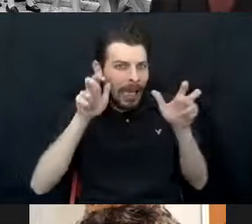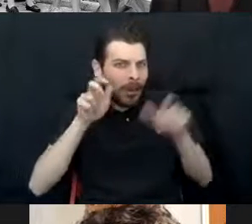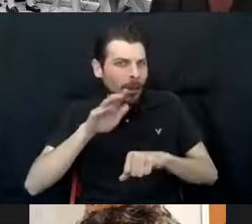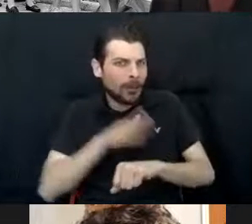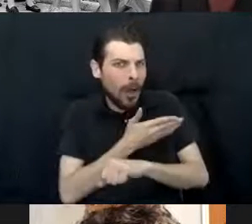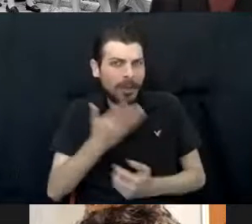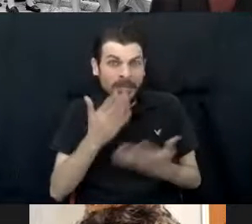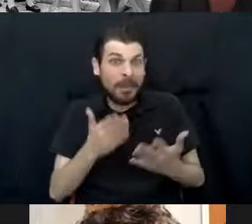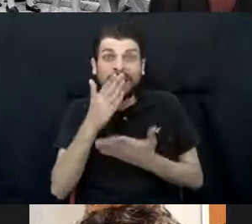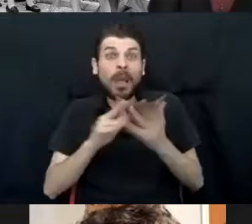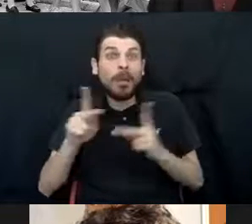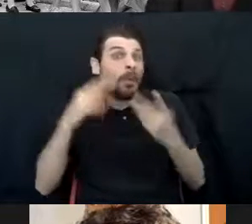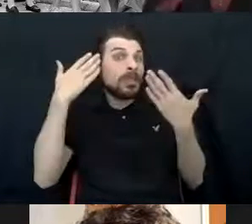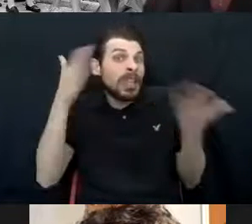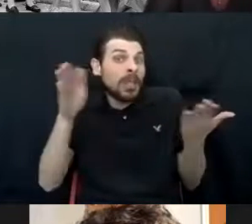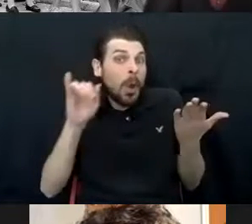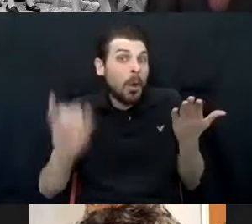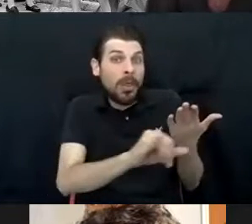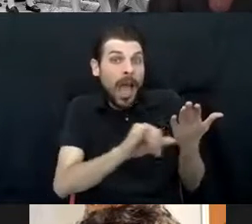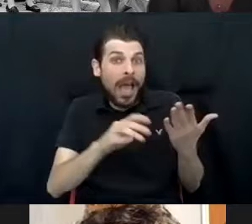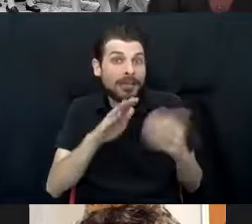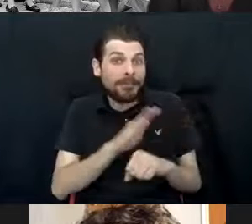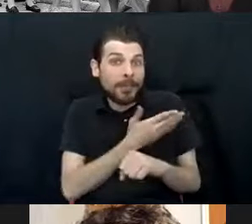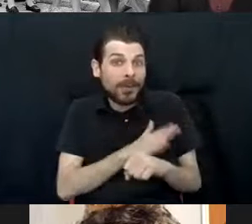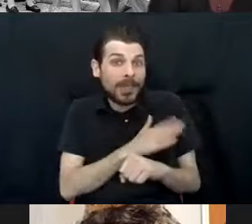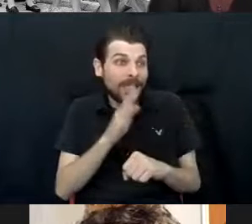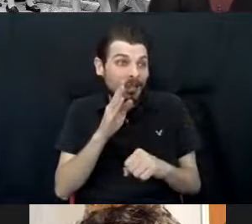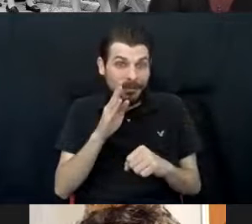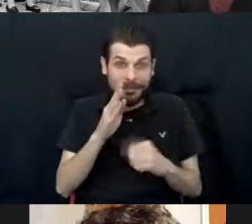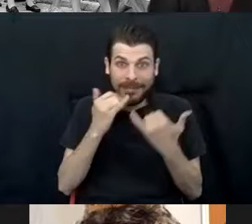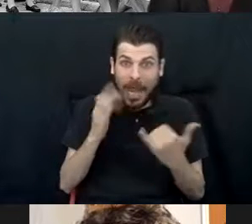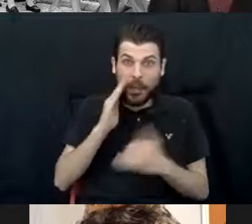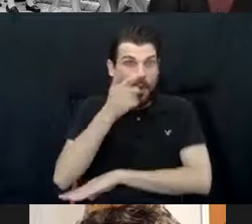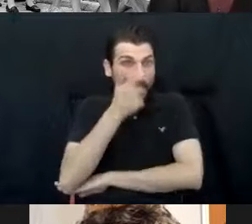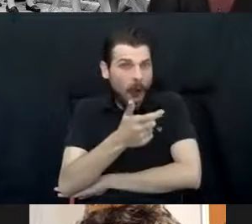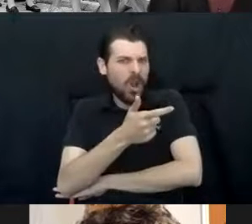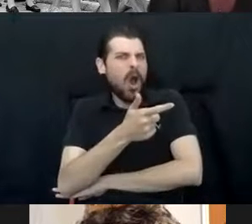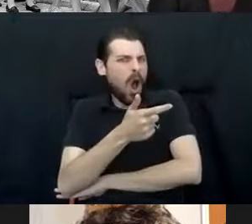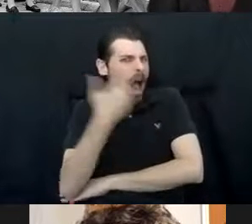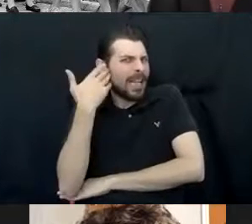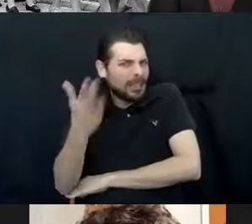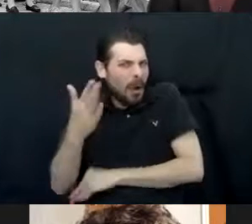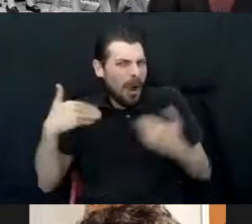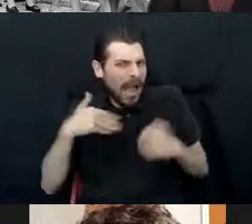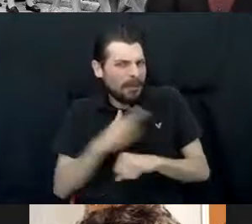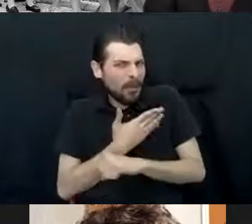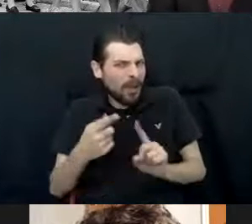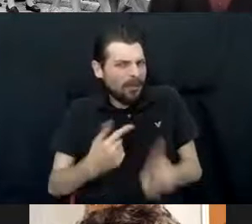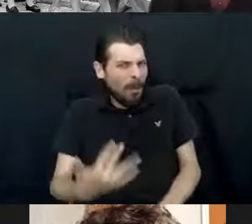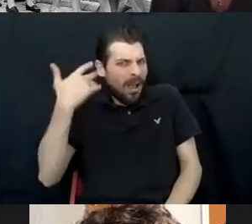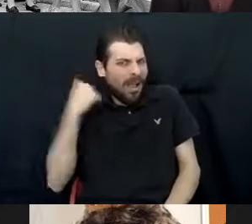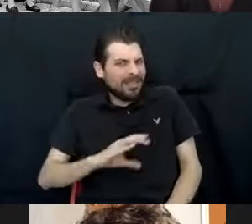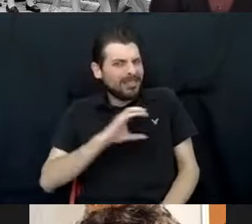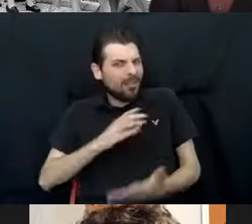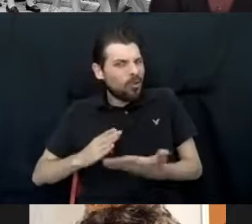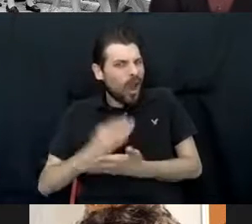had access. And so hopefully my partners that are here now will collaborate, because I think it would be beautiful to be able